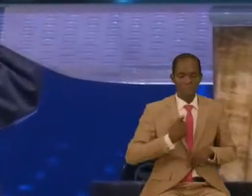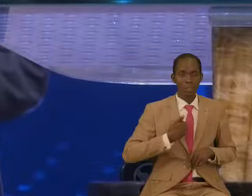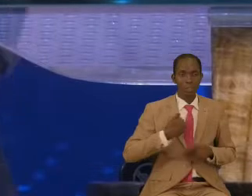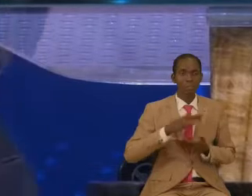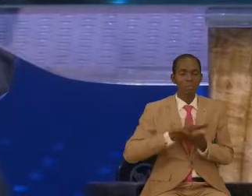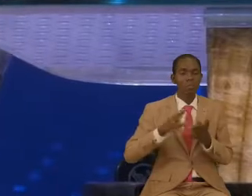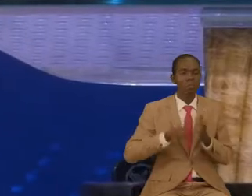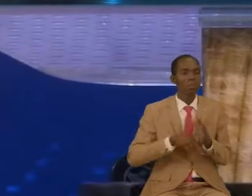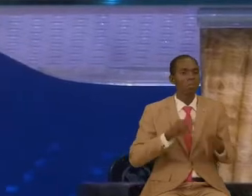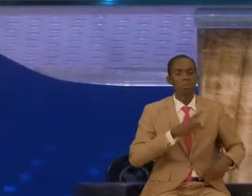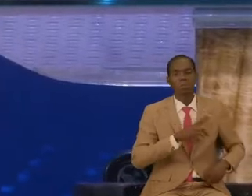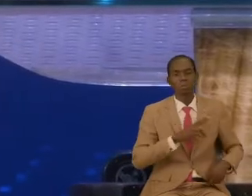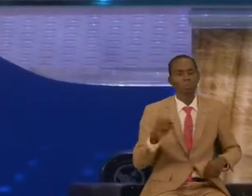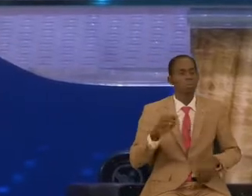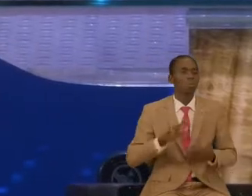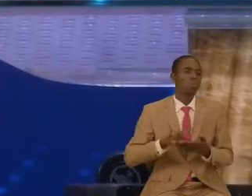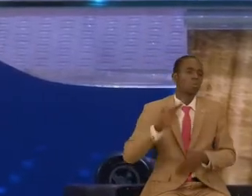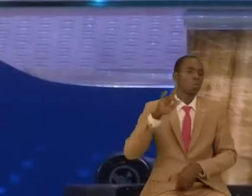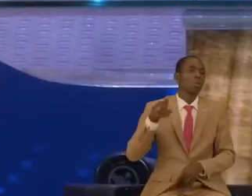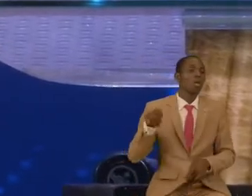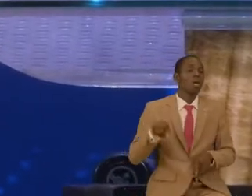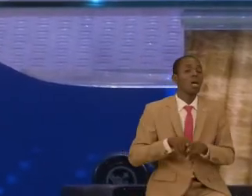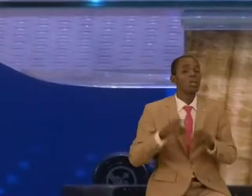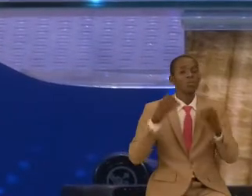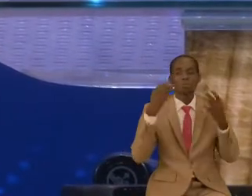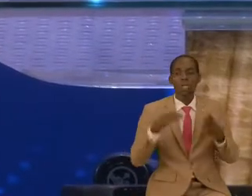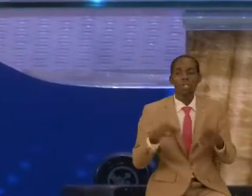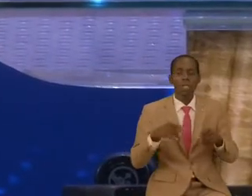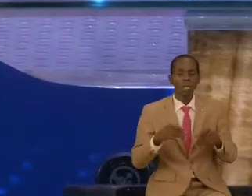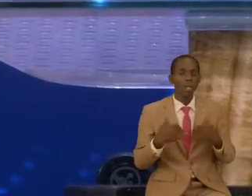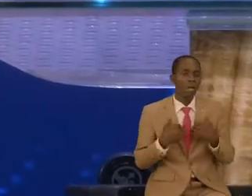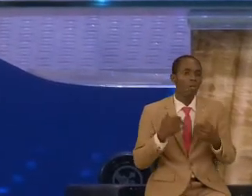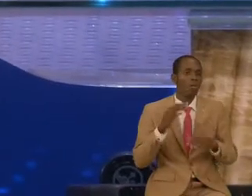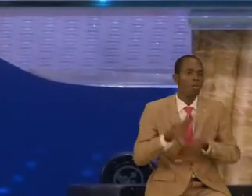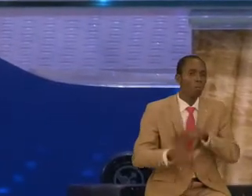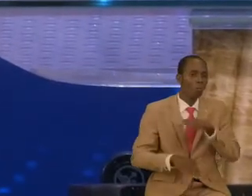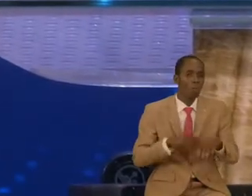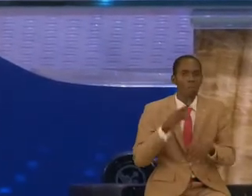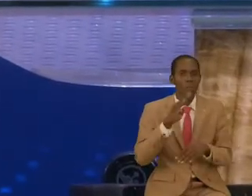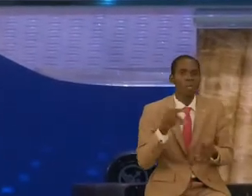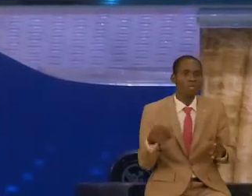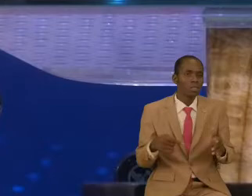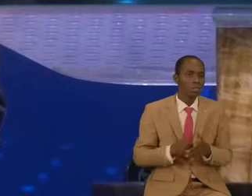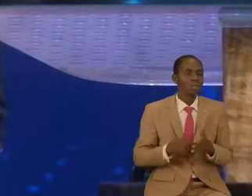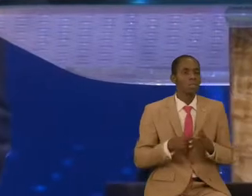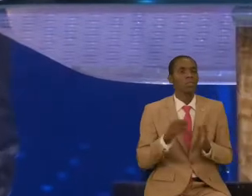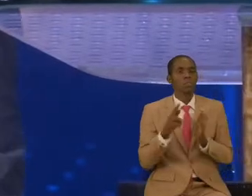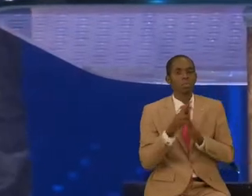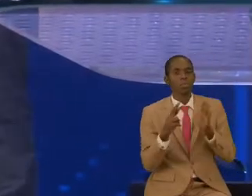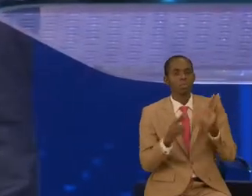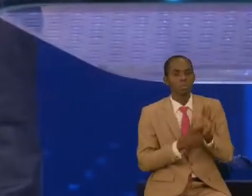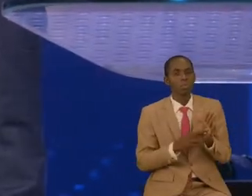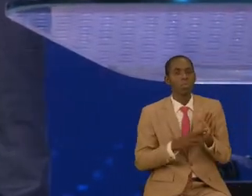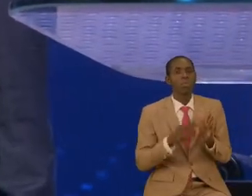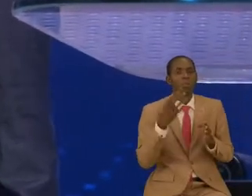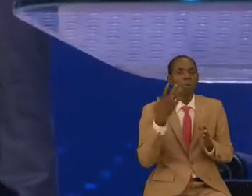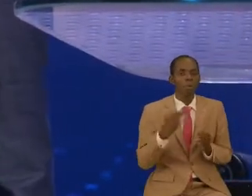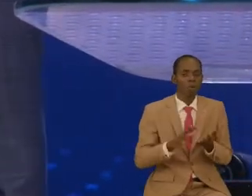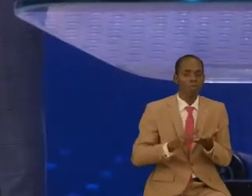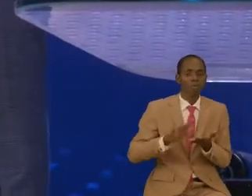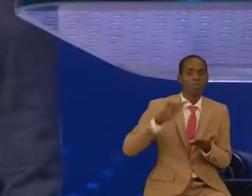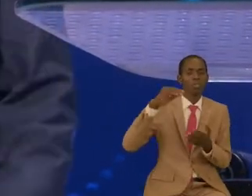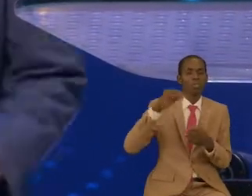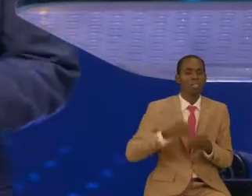self-righteousness, no glory. As many as walk by this rule of glorying in the cross